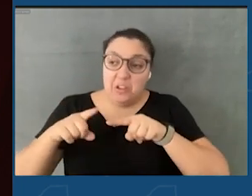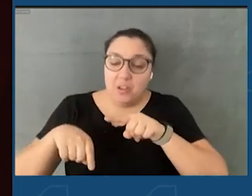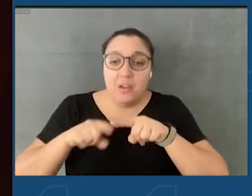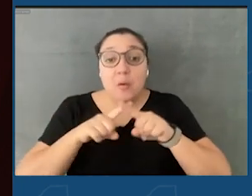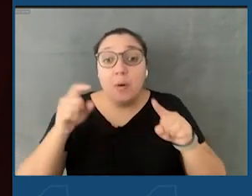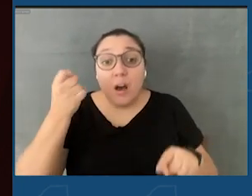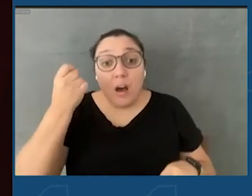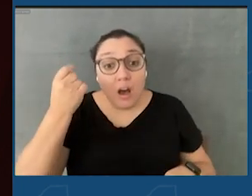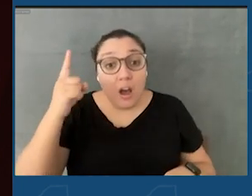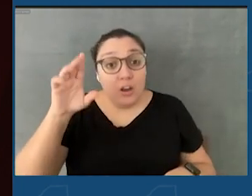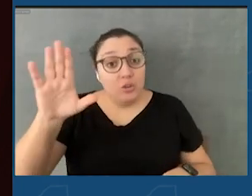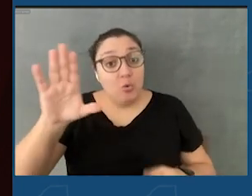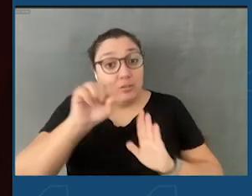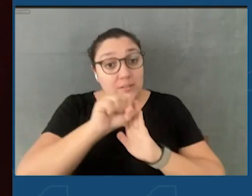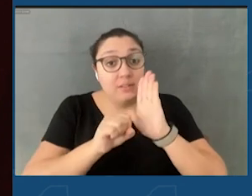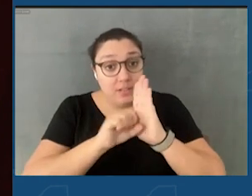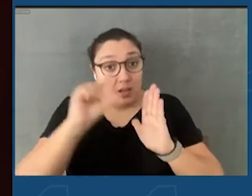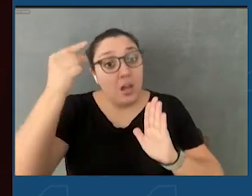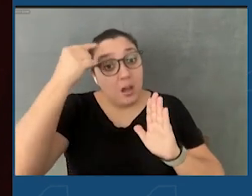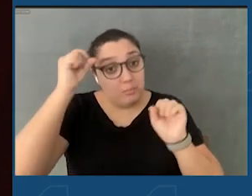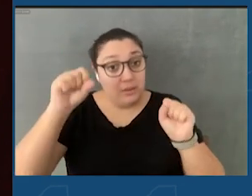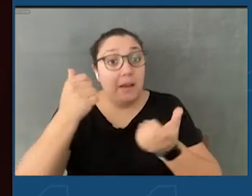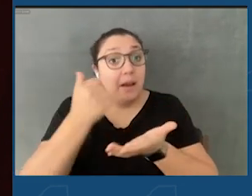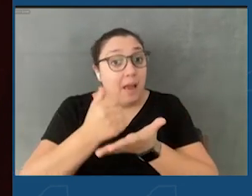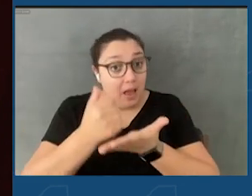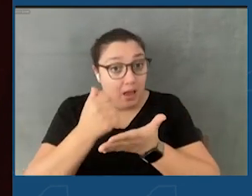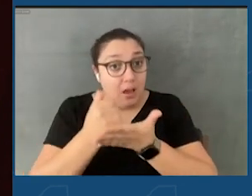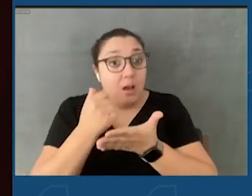that happen. In this year's budget, to support our